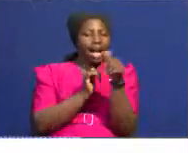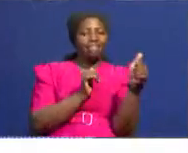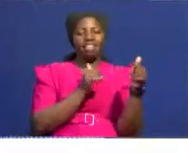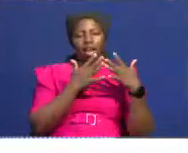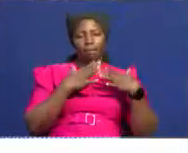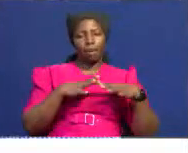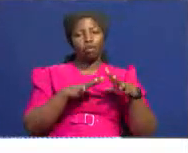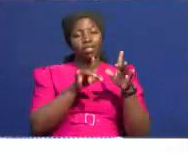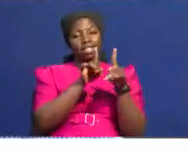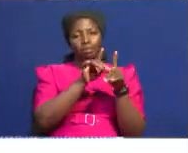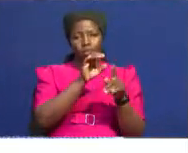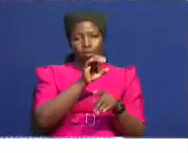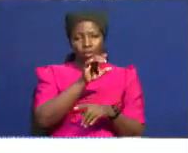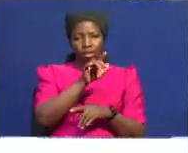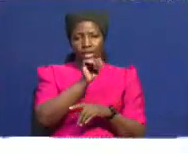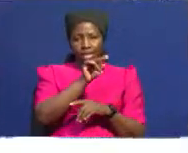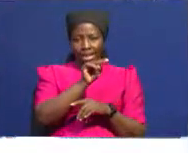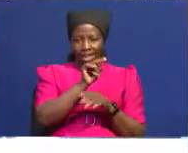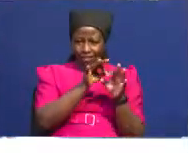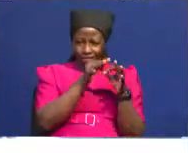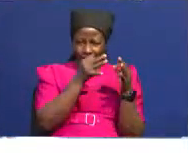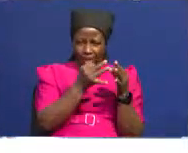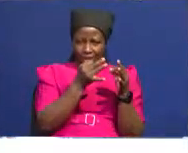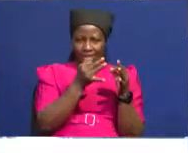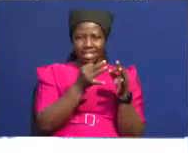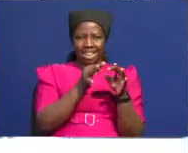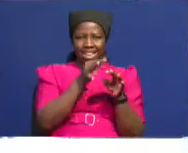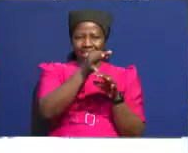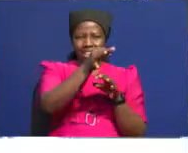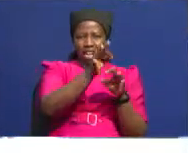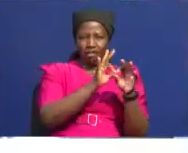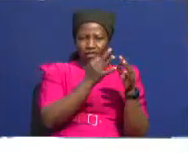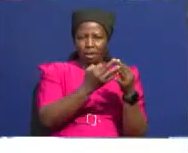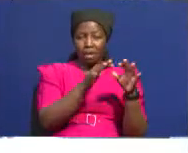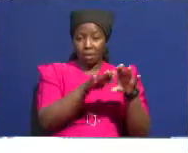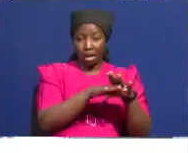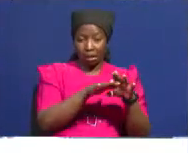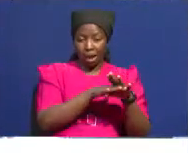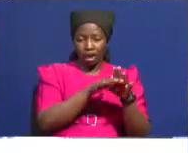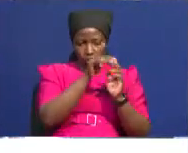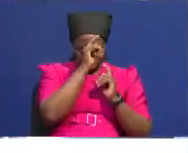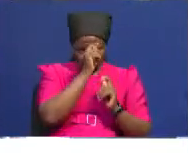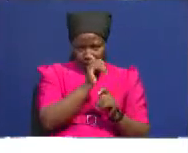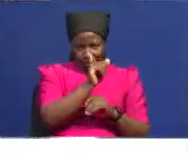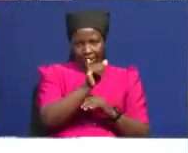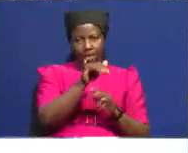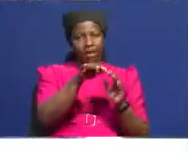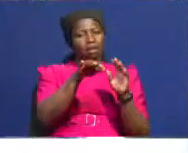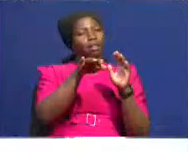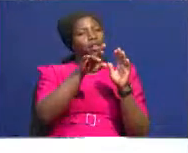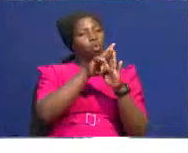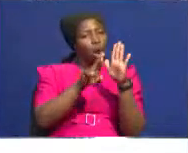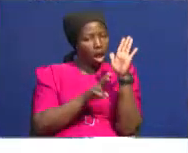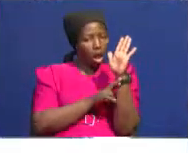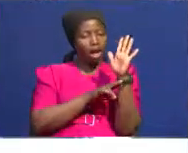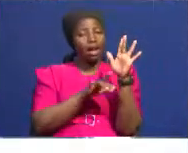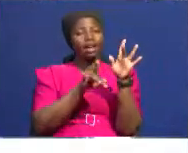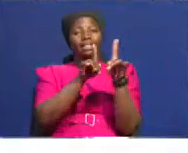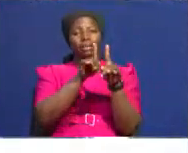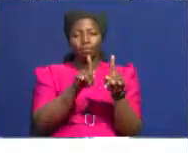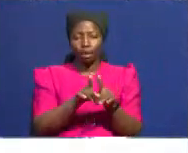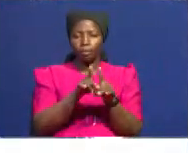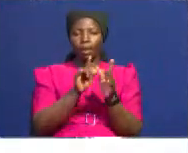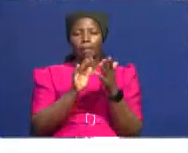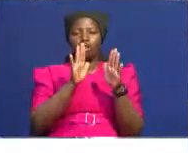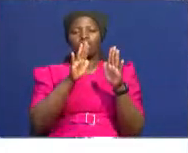even the clan members, that we respect that protocol. And most of the